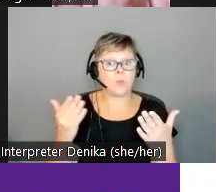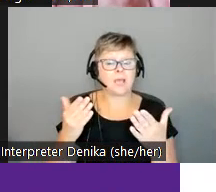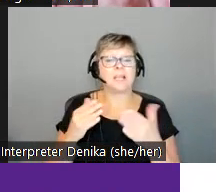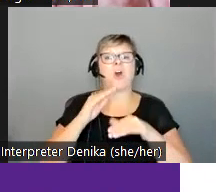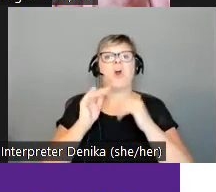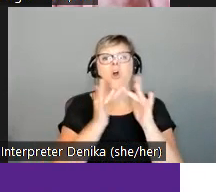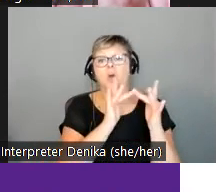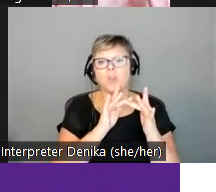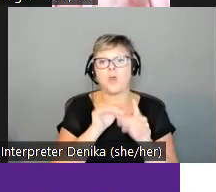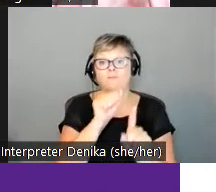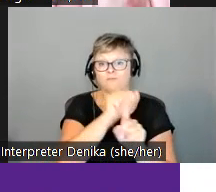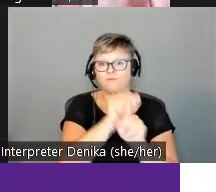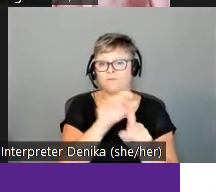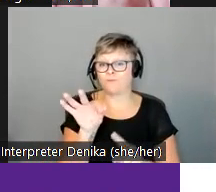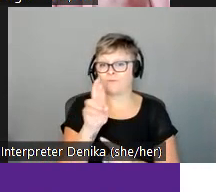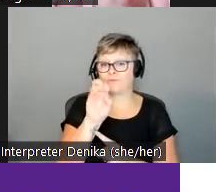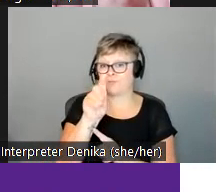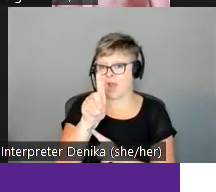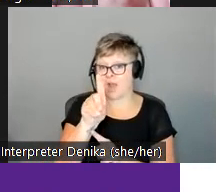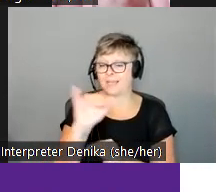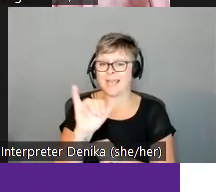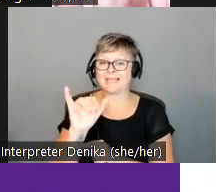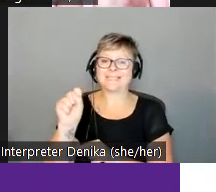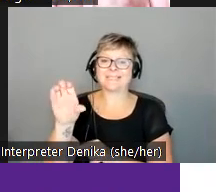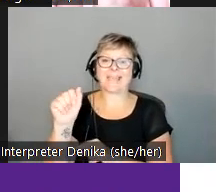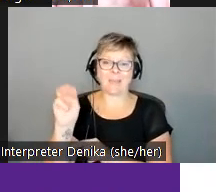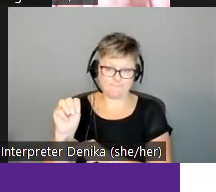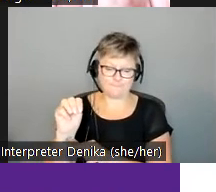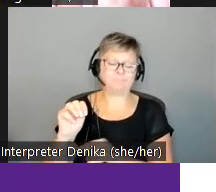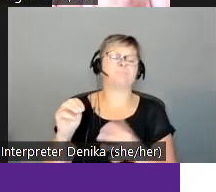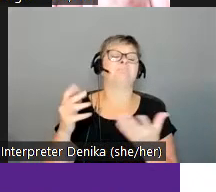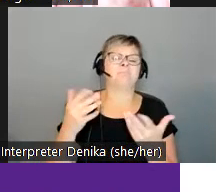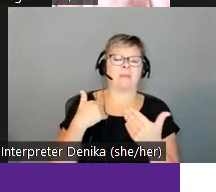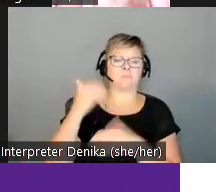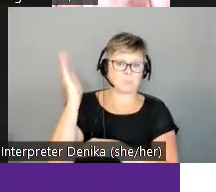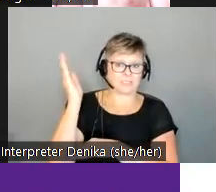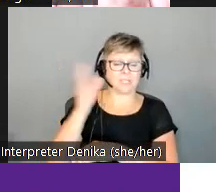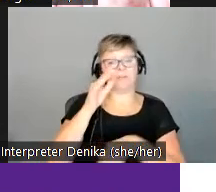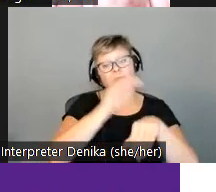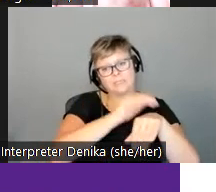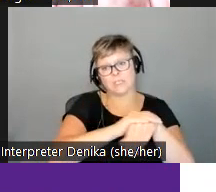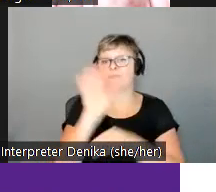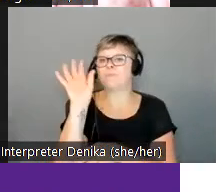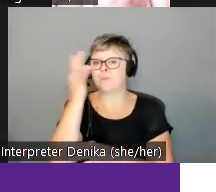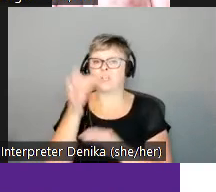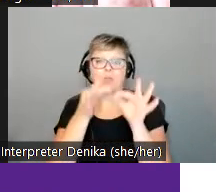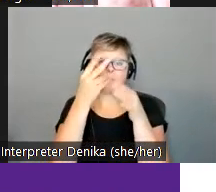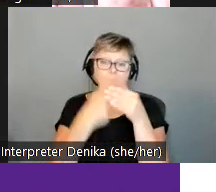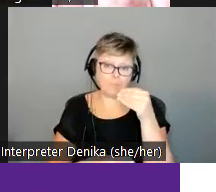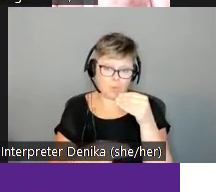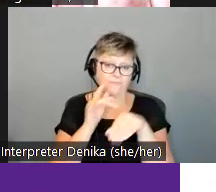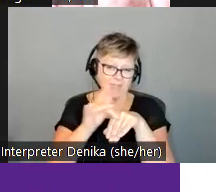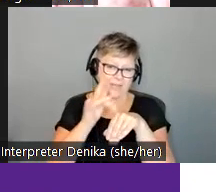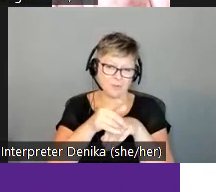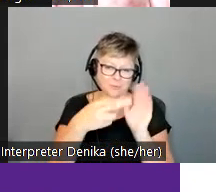scams. We have a speaker from the Canadian Anti-Fraud Centre, so we have the presentation in both French and English available, so you can